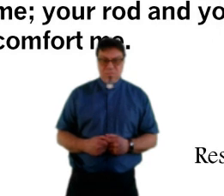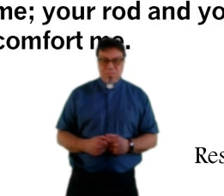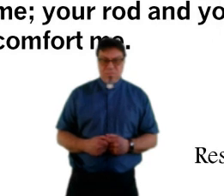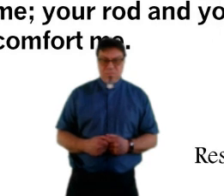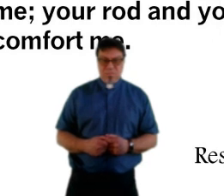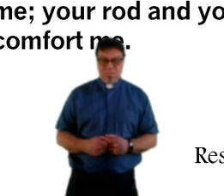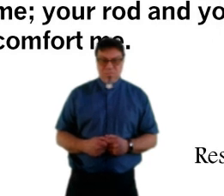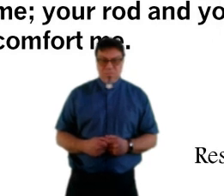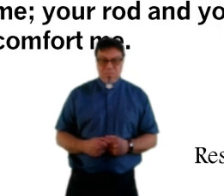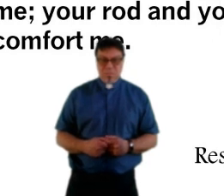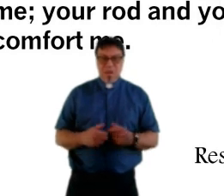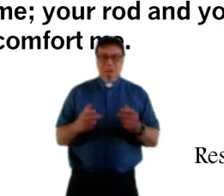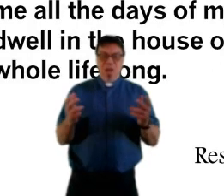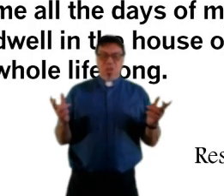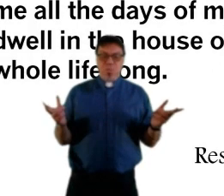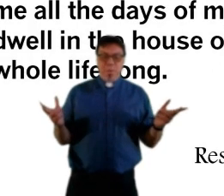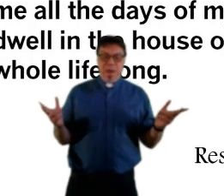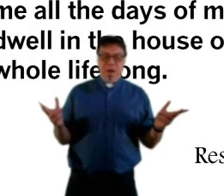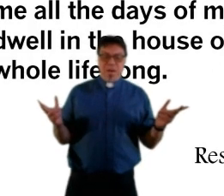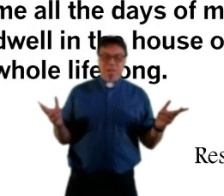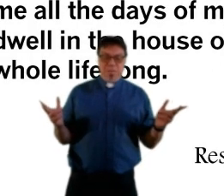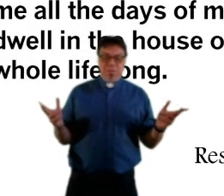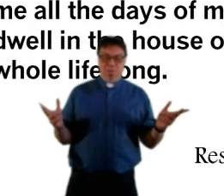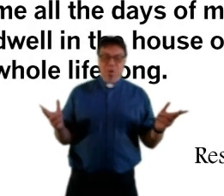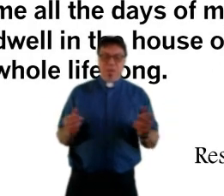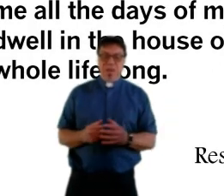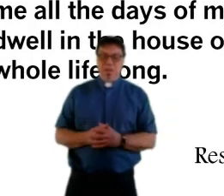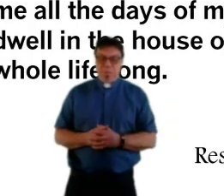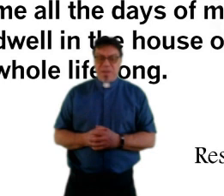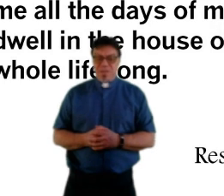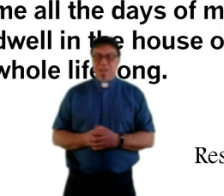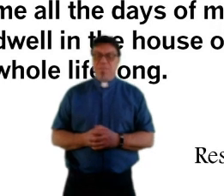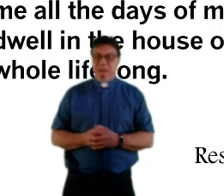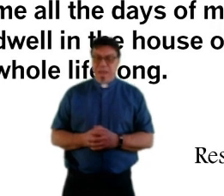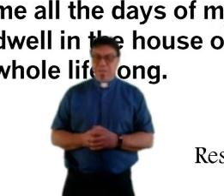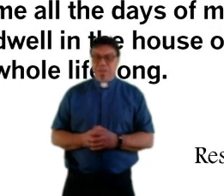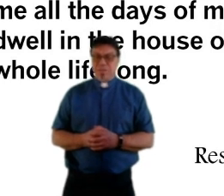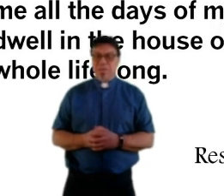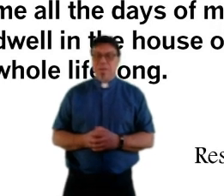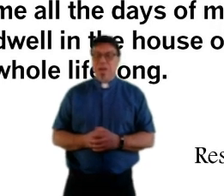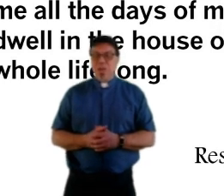your staff, they comfort me. You prepare a table before me in the presence of my